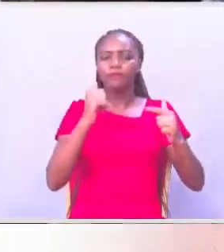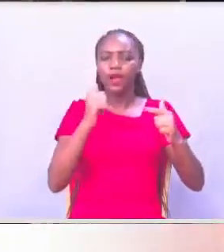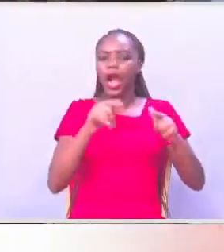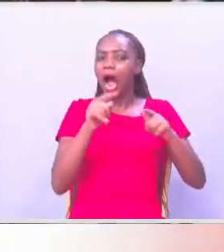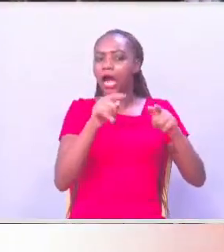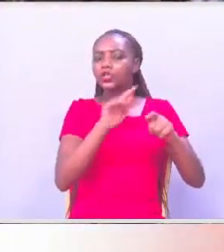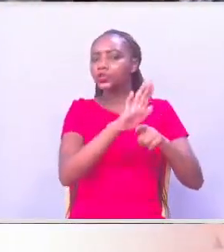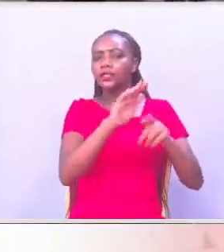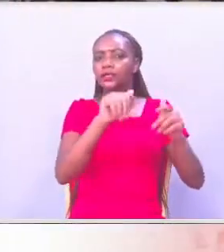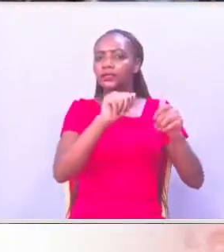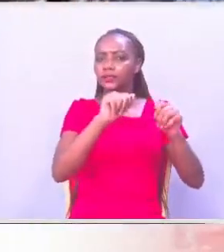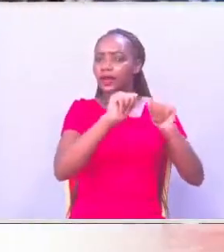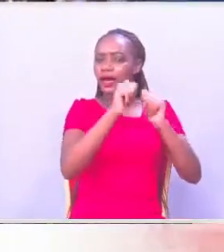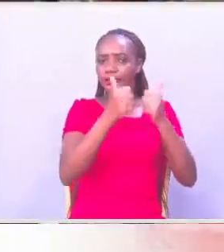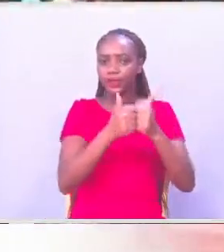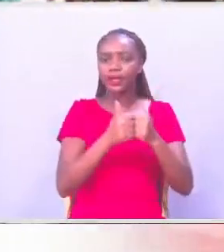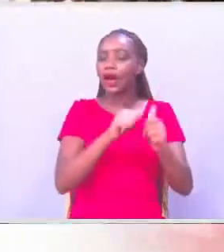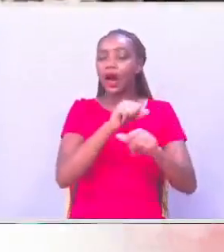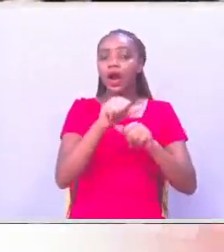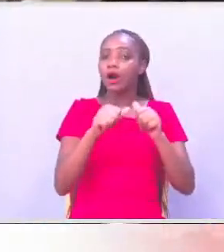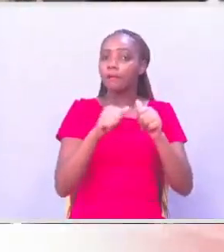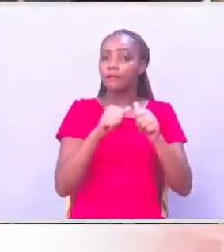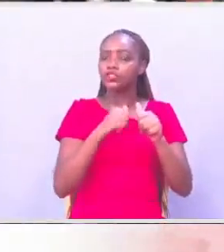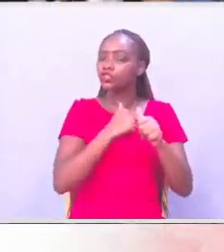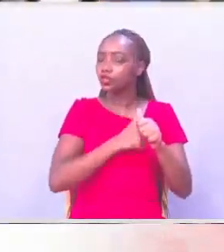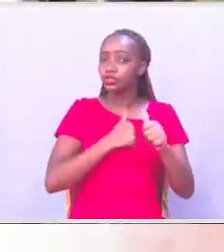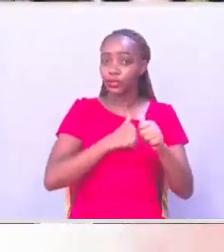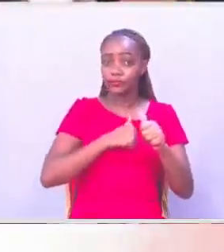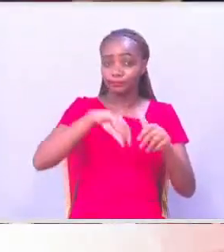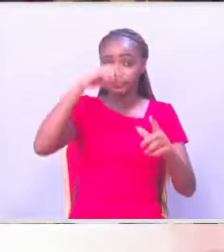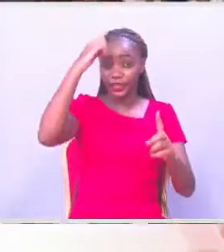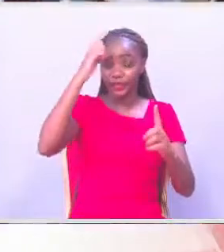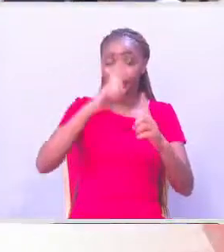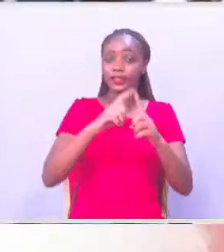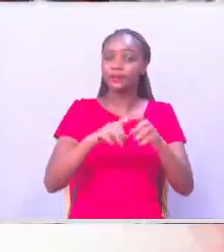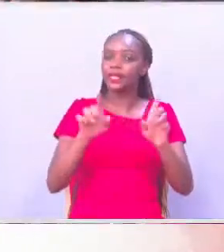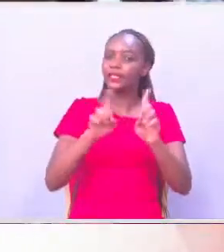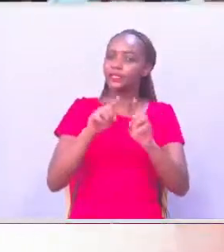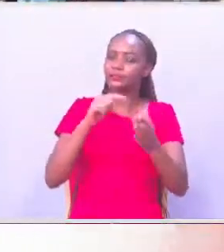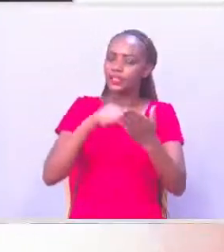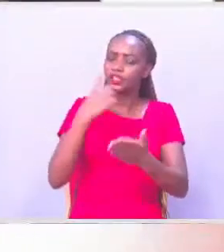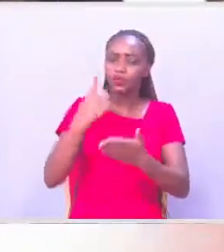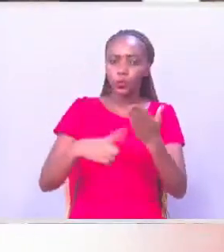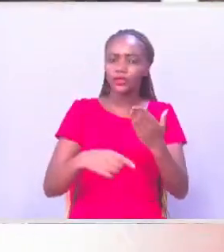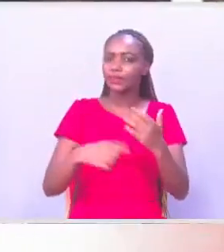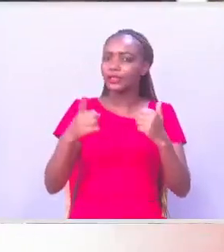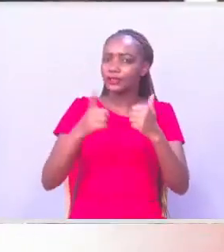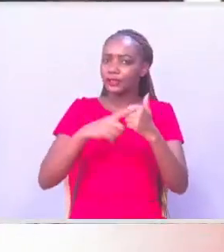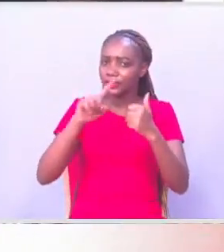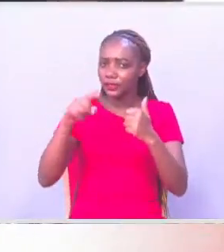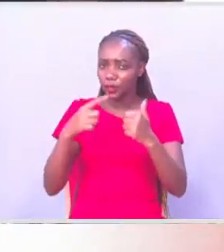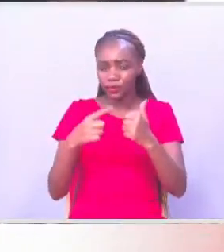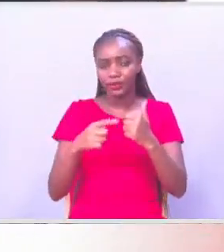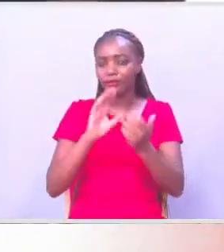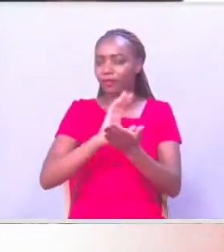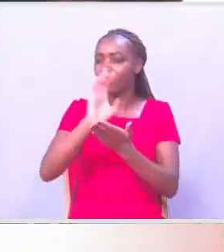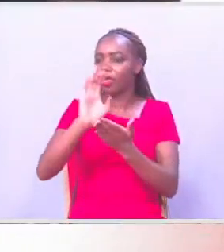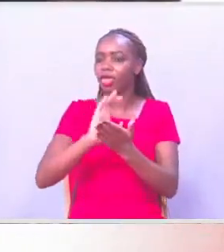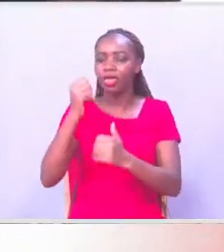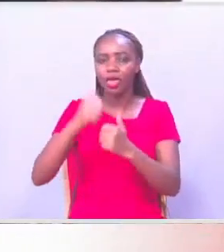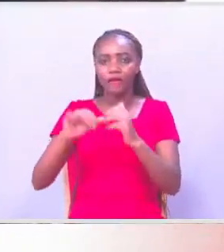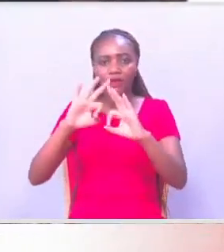fortunate at least 6,000 shillings monthly stipend, insisting that it's doable.